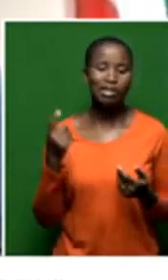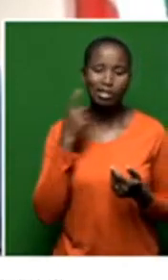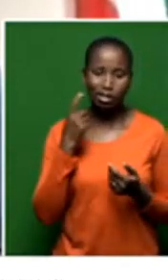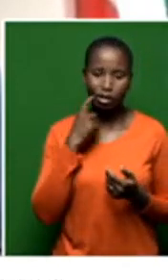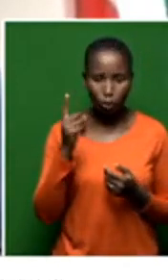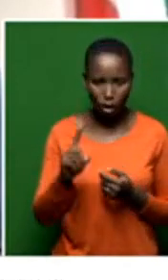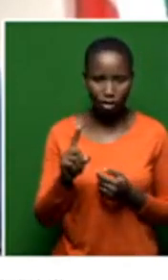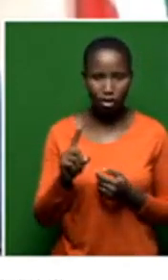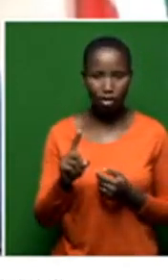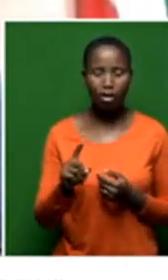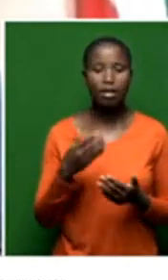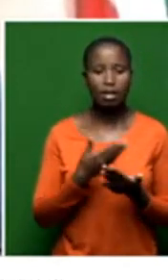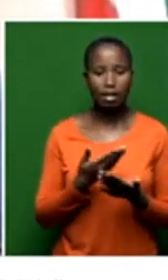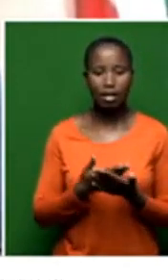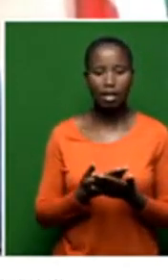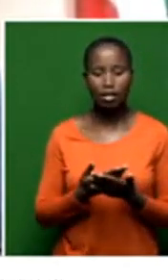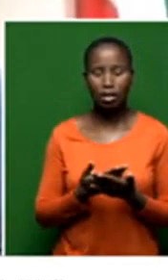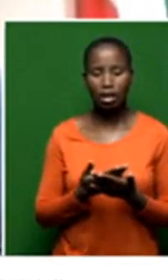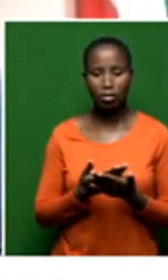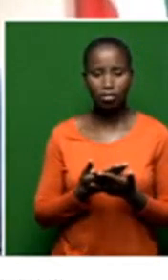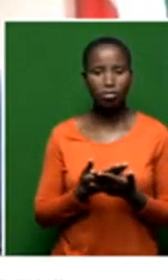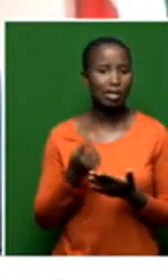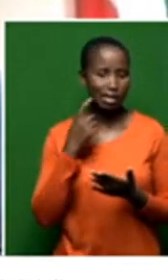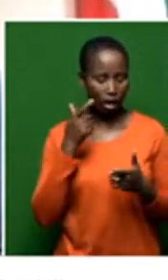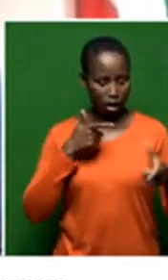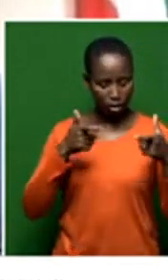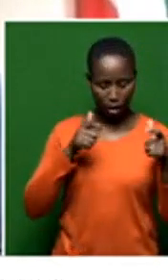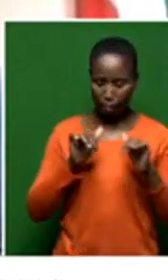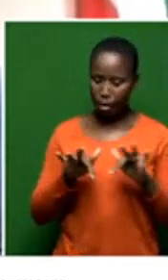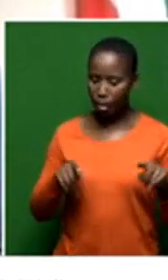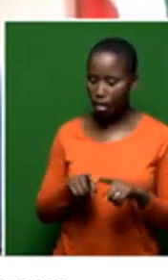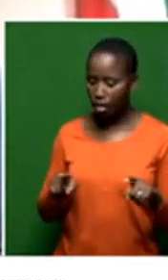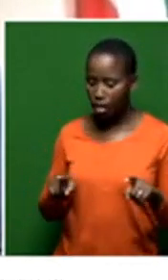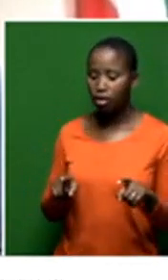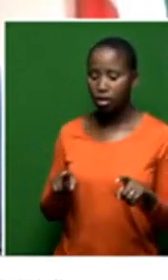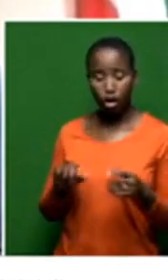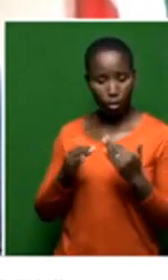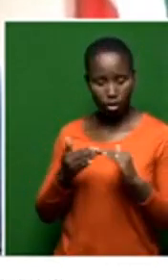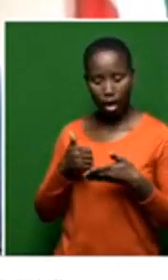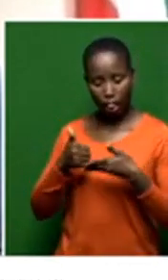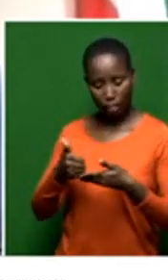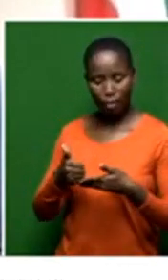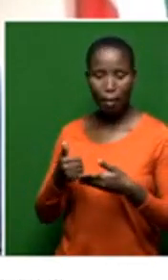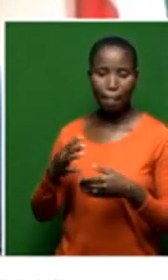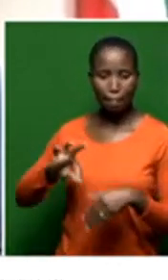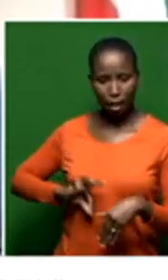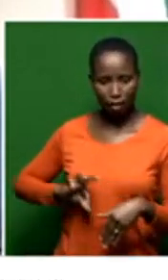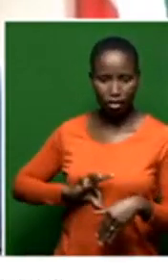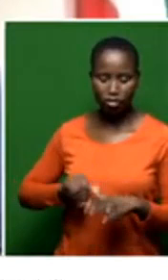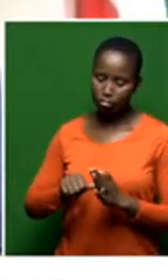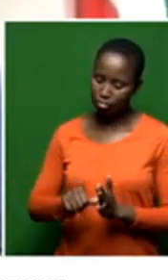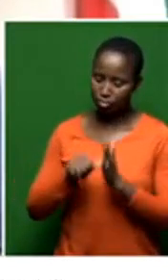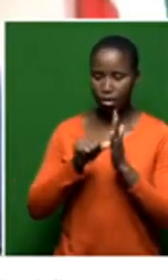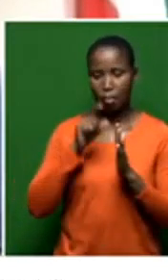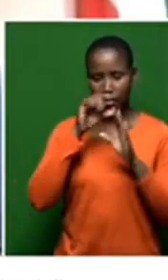our spirit of patriotism, our spirit of public interest, the benefit of South Africans ahead of anything